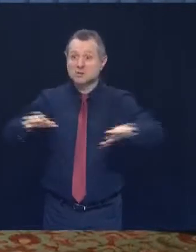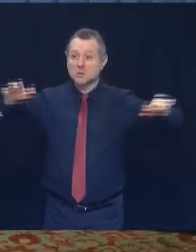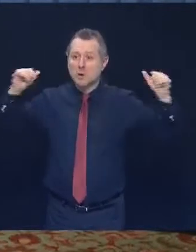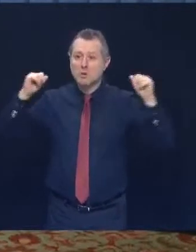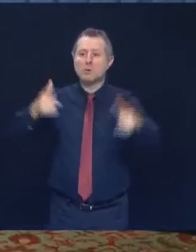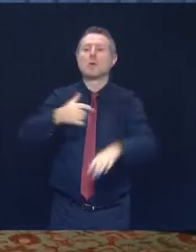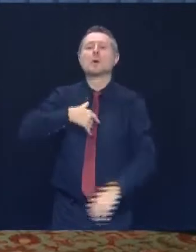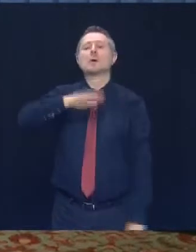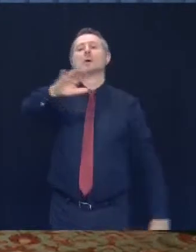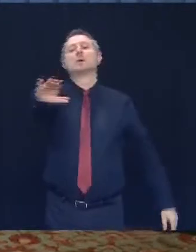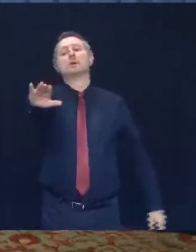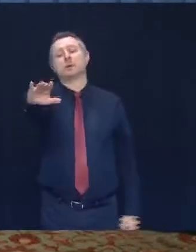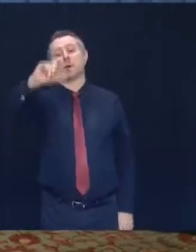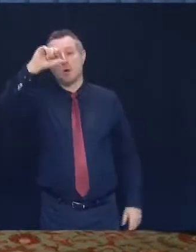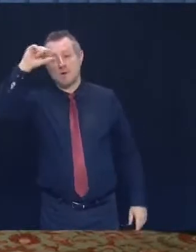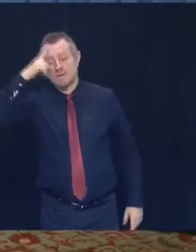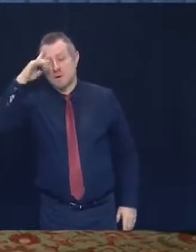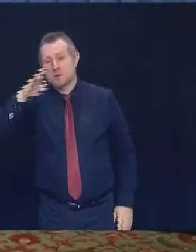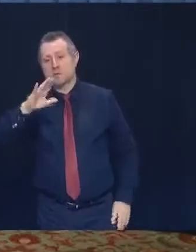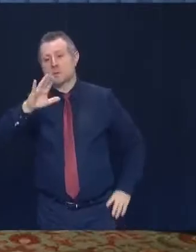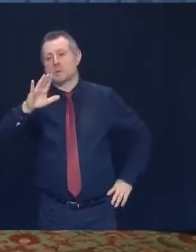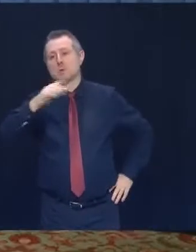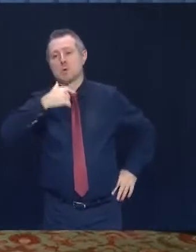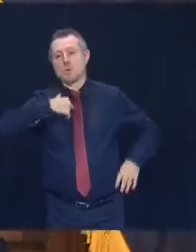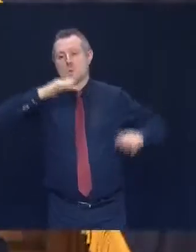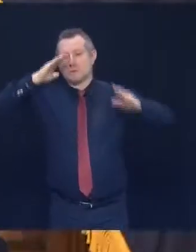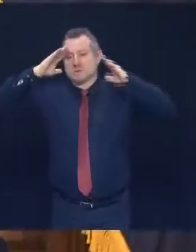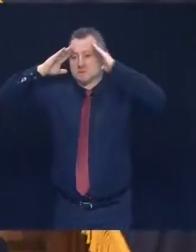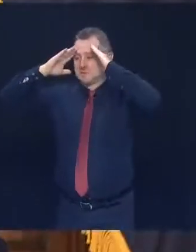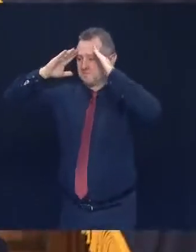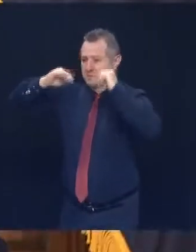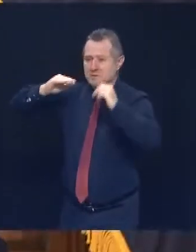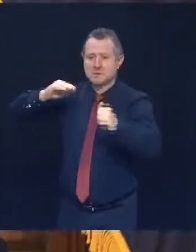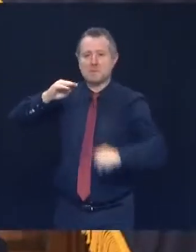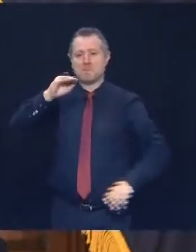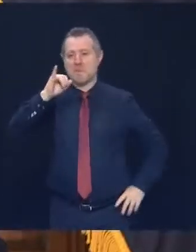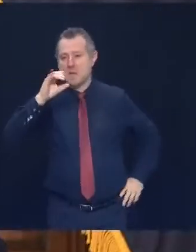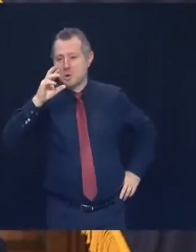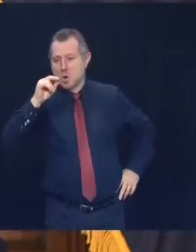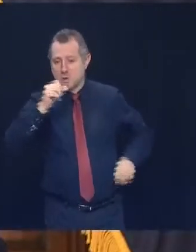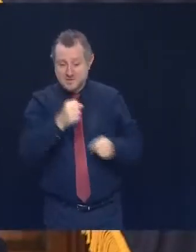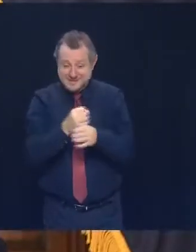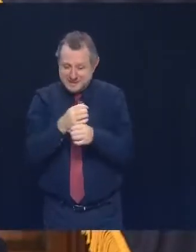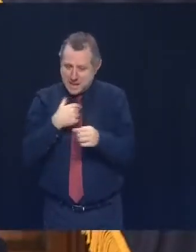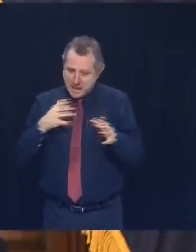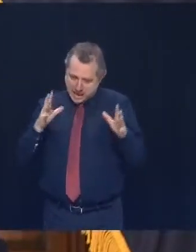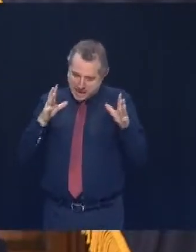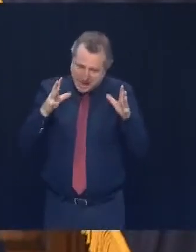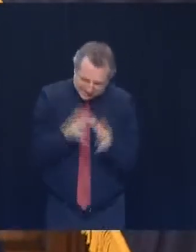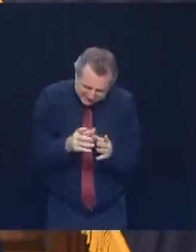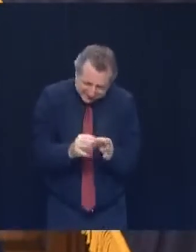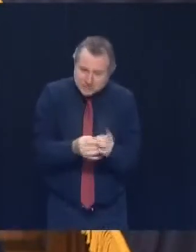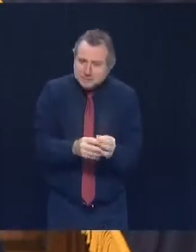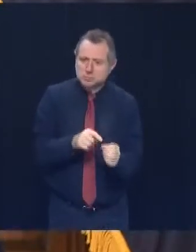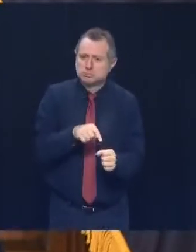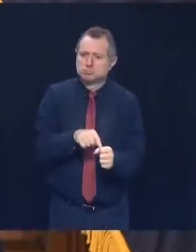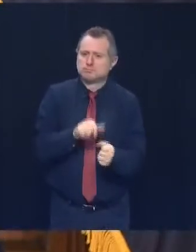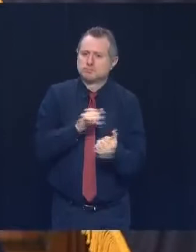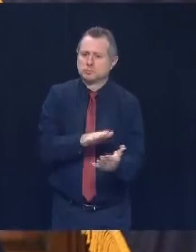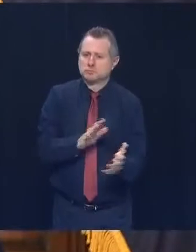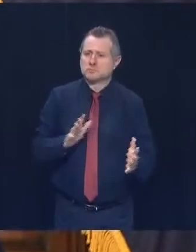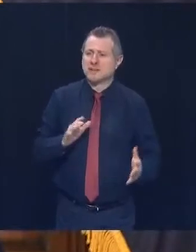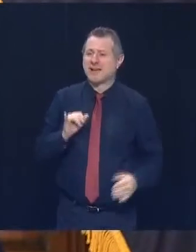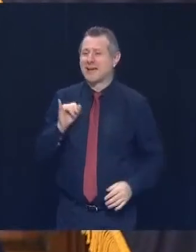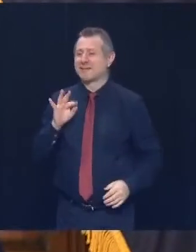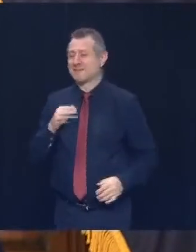that we do it with the microcluster approach. If you are good at finding it